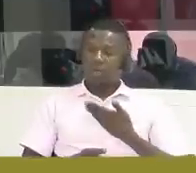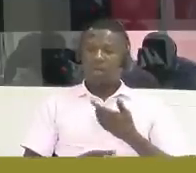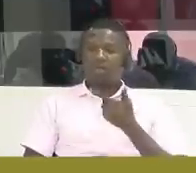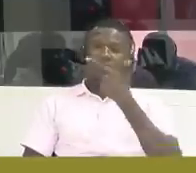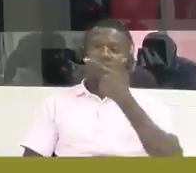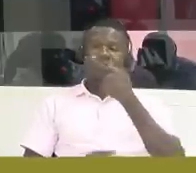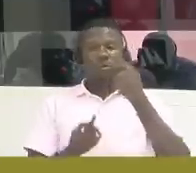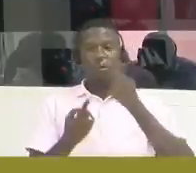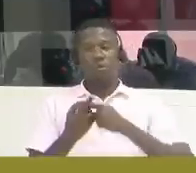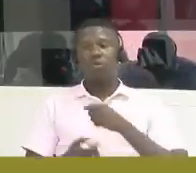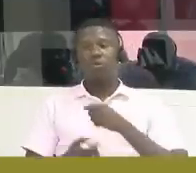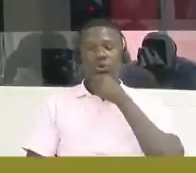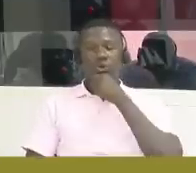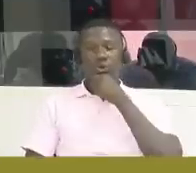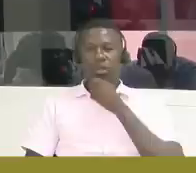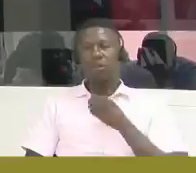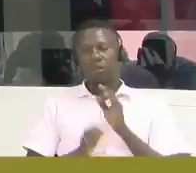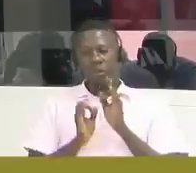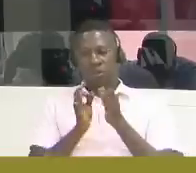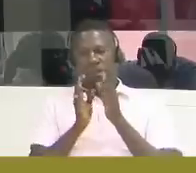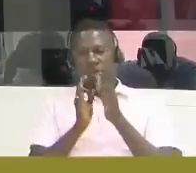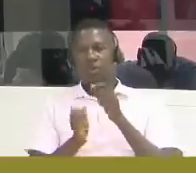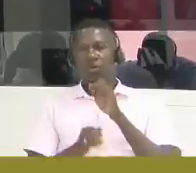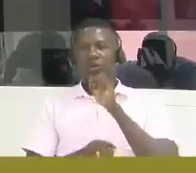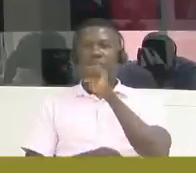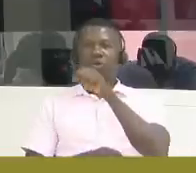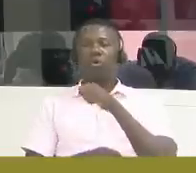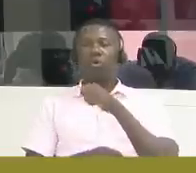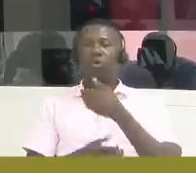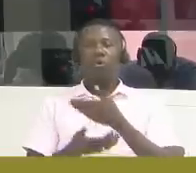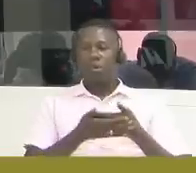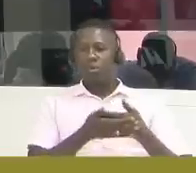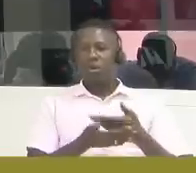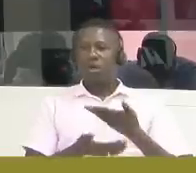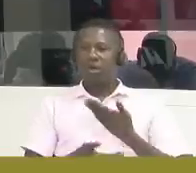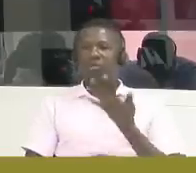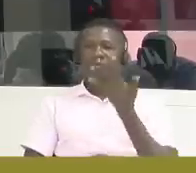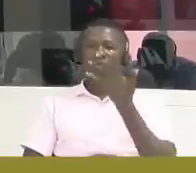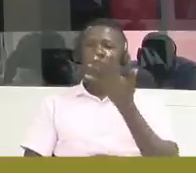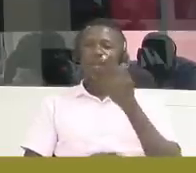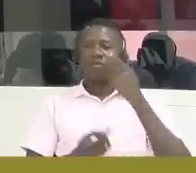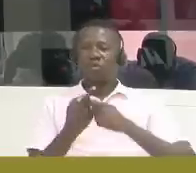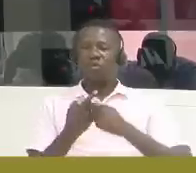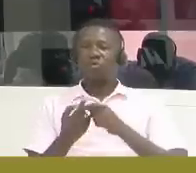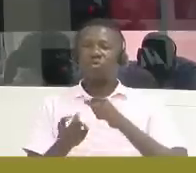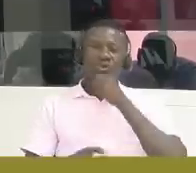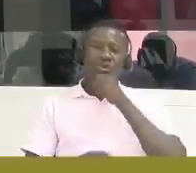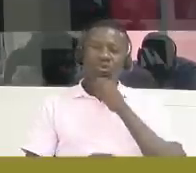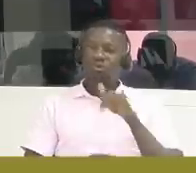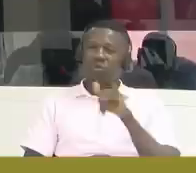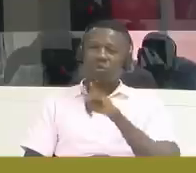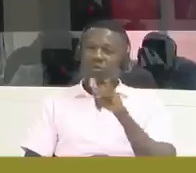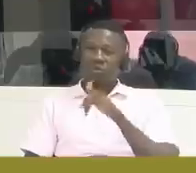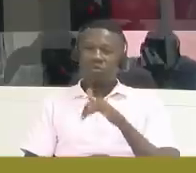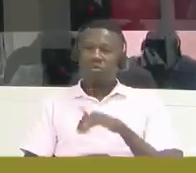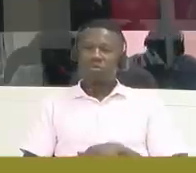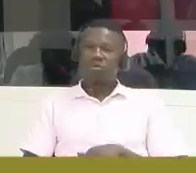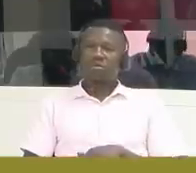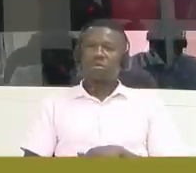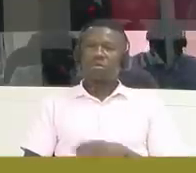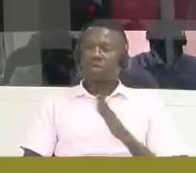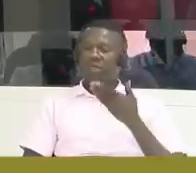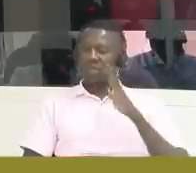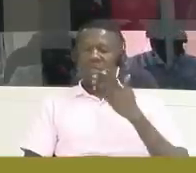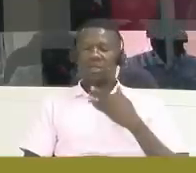you told us that your baby was 5 months old. Which is which? Can you please verify that? I think that was a mistake from them.